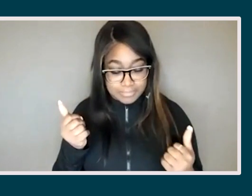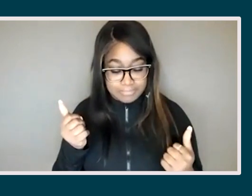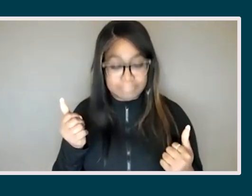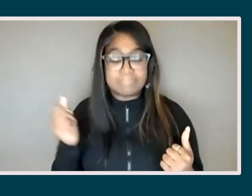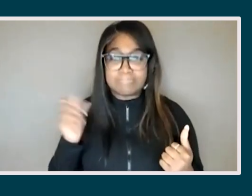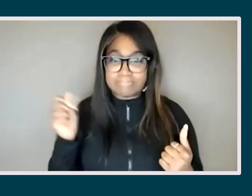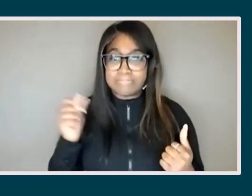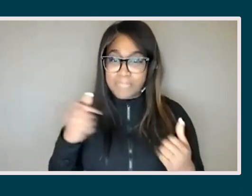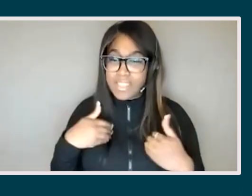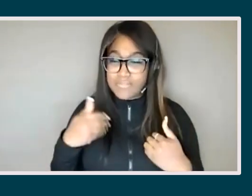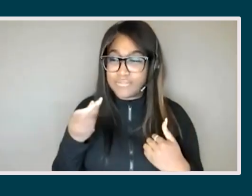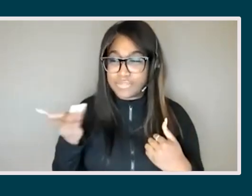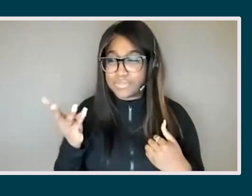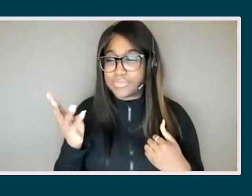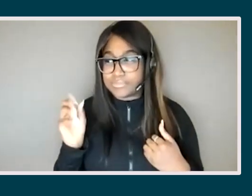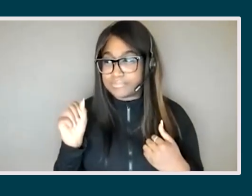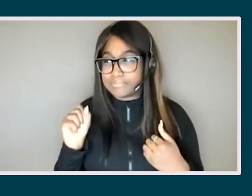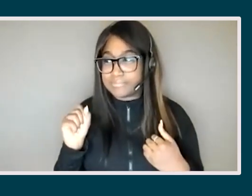I had a few.